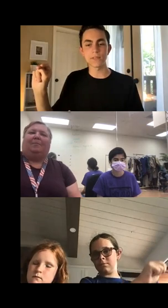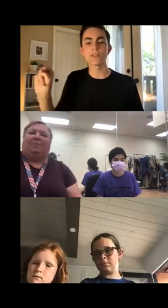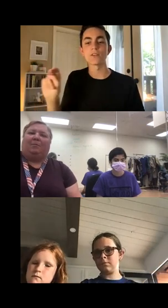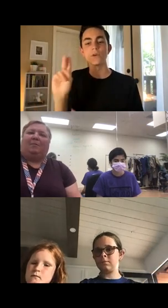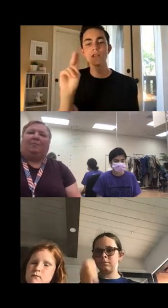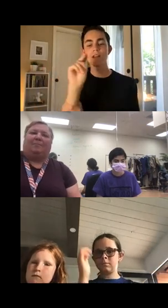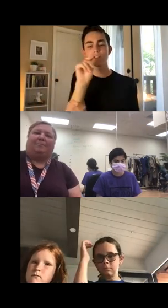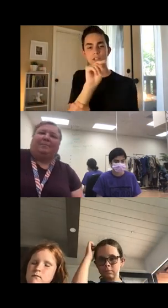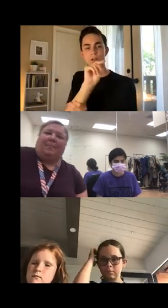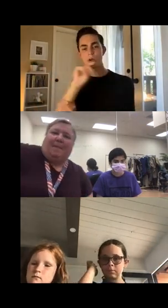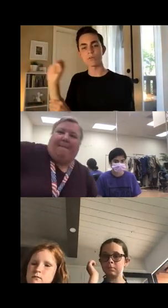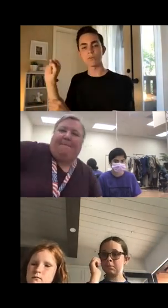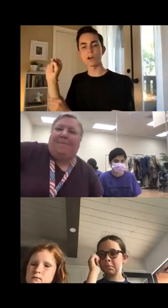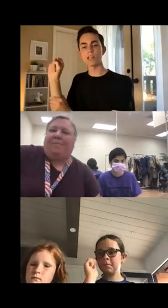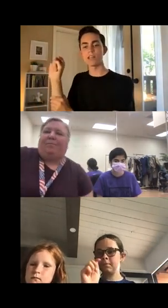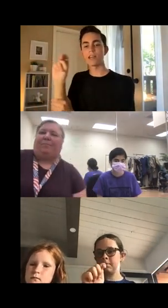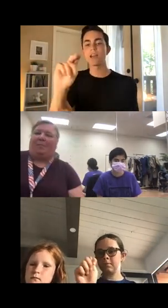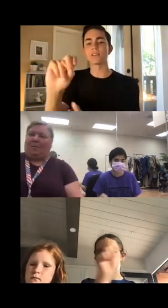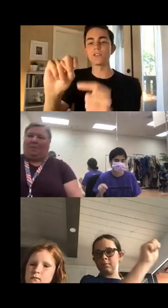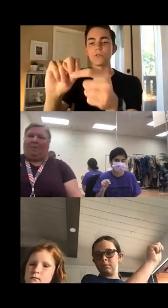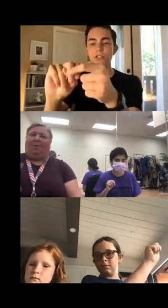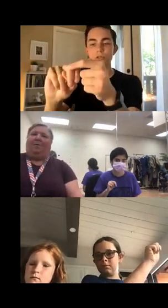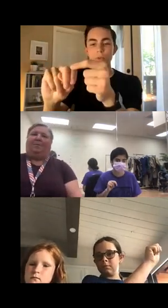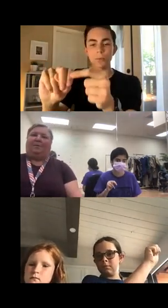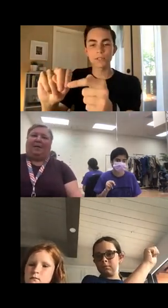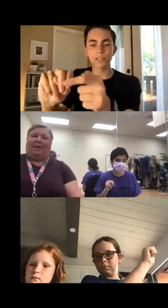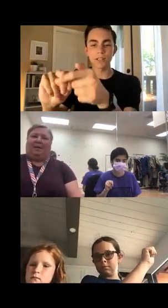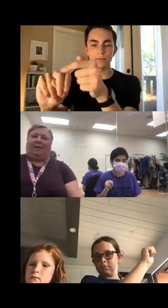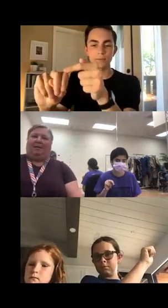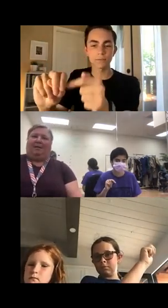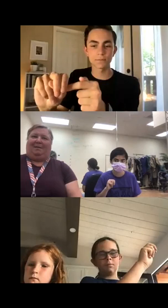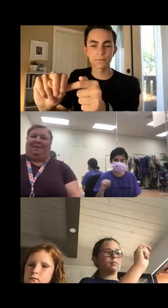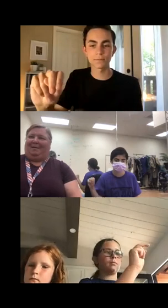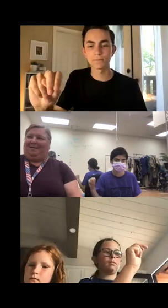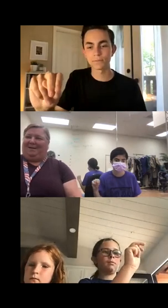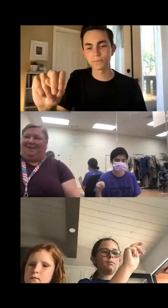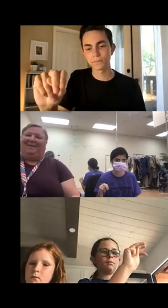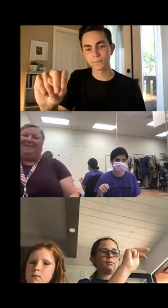And then Quinn, slide it away from your body and then do two just like that.